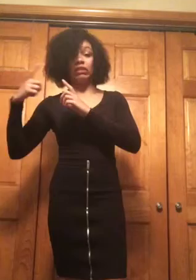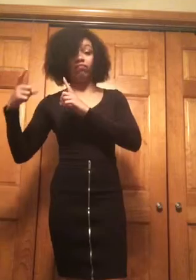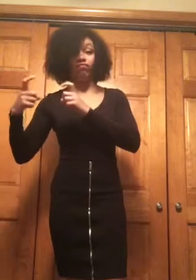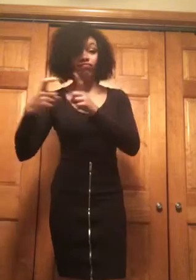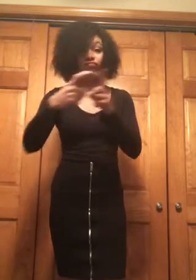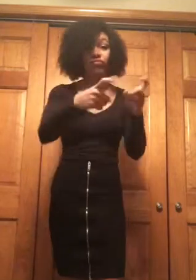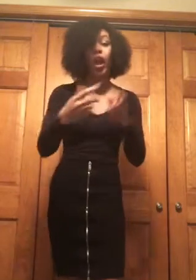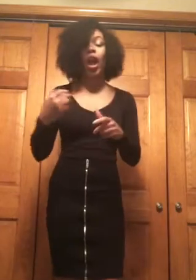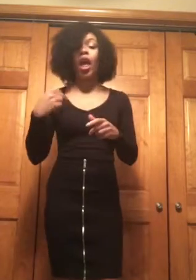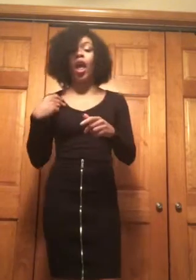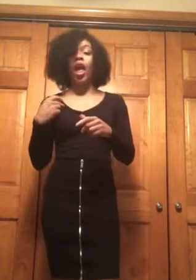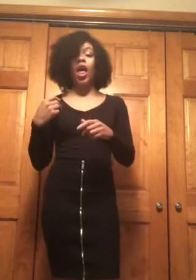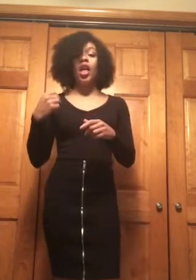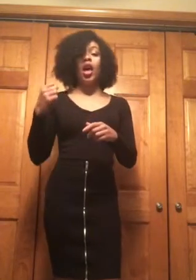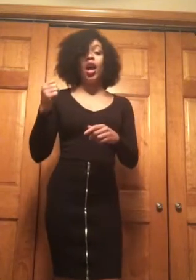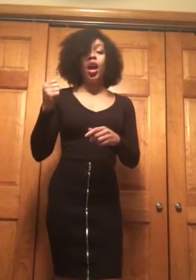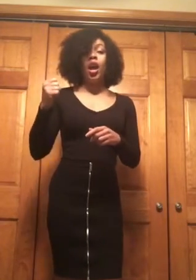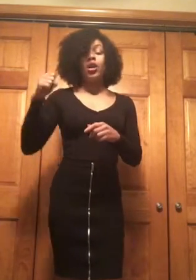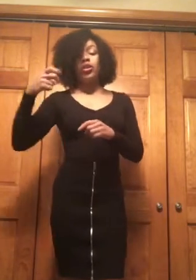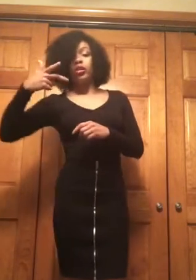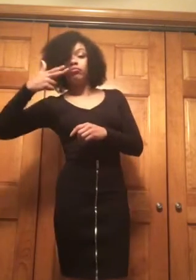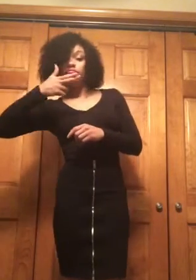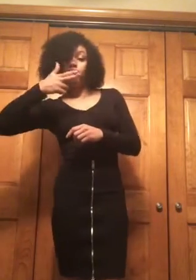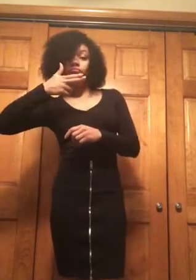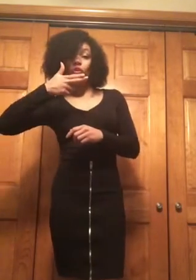So anyway, I'm running, and the guards are shooting at me.